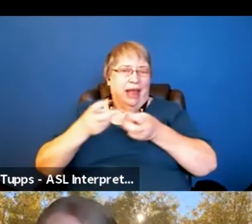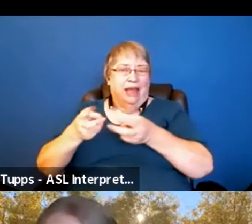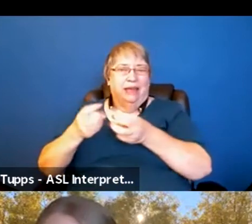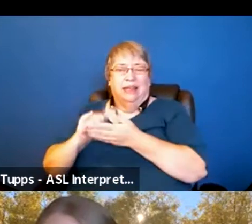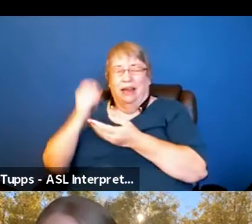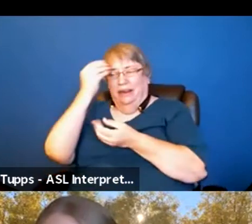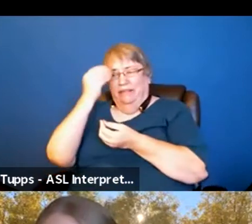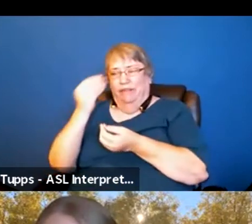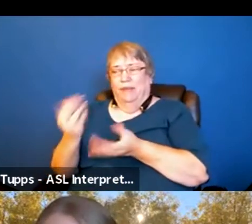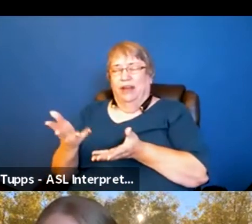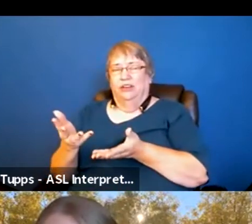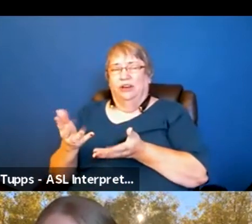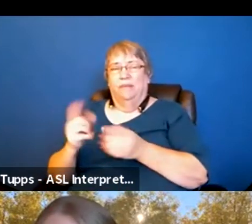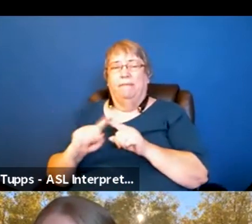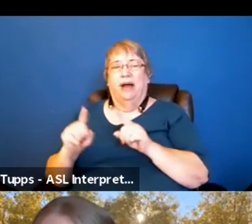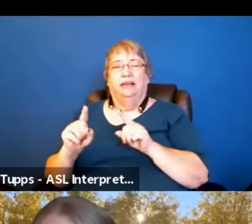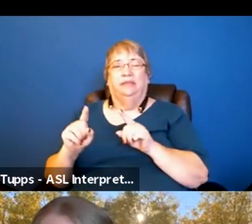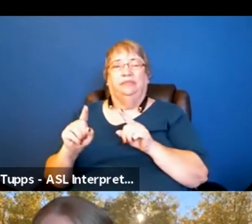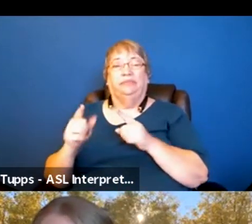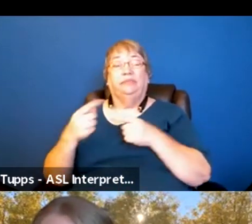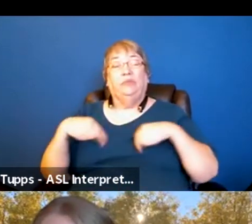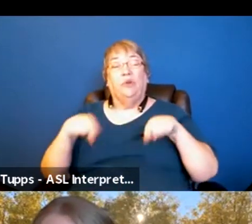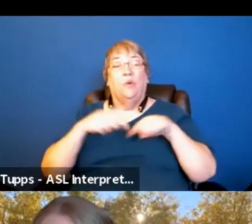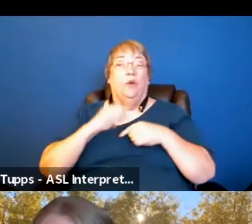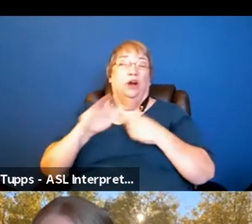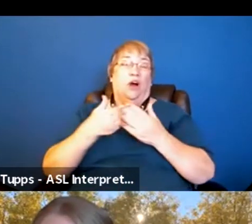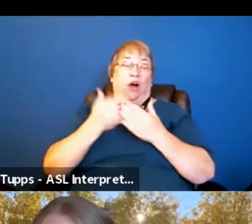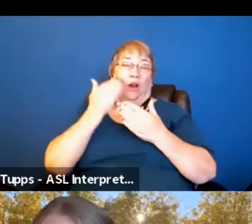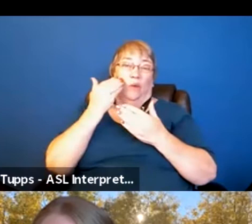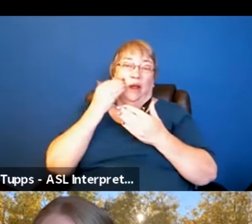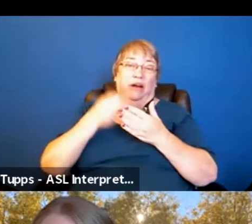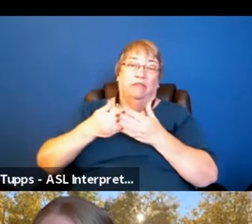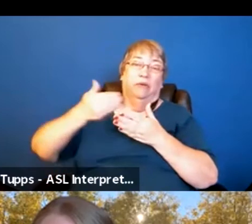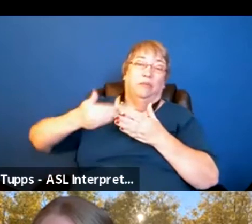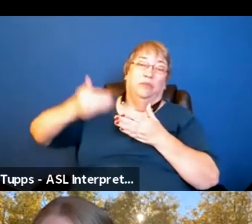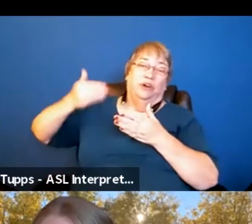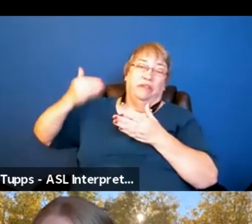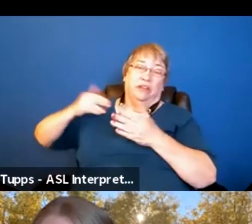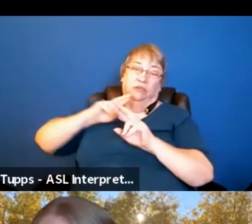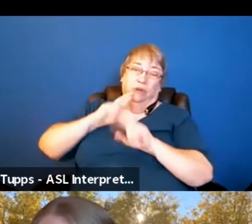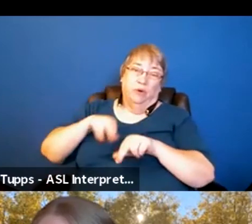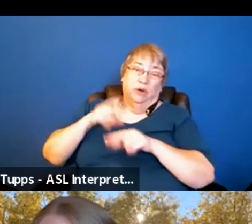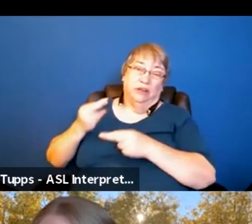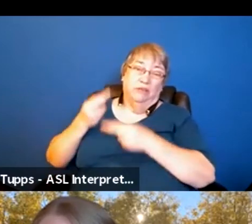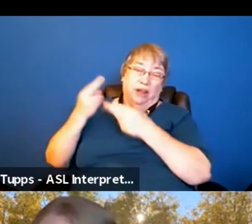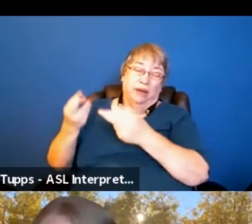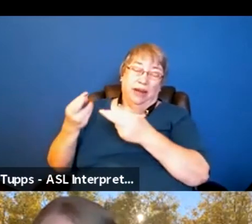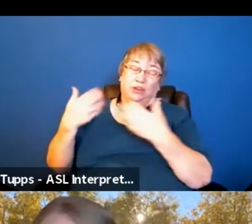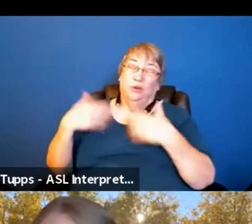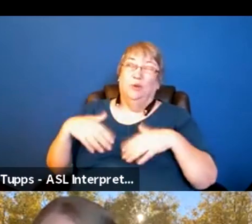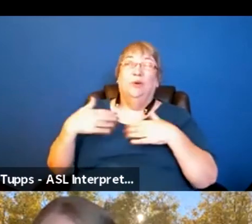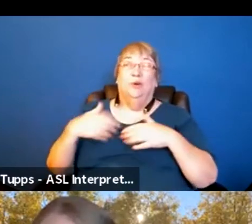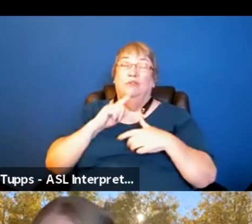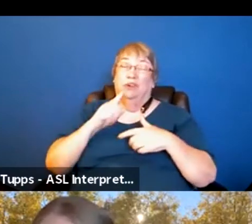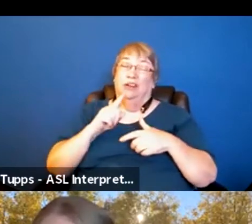we are all aware of previous reports and recommendations, and there are real challenges. And some of those